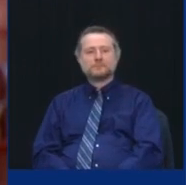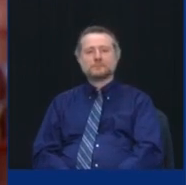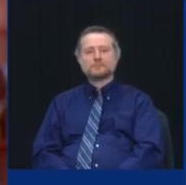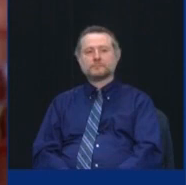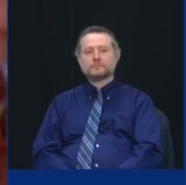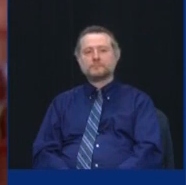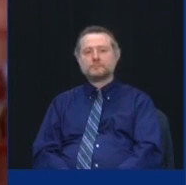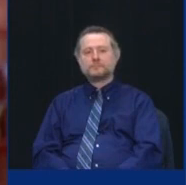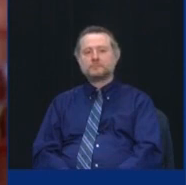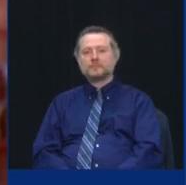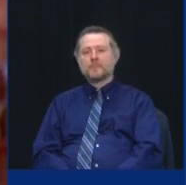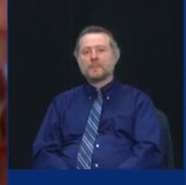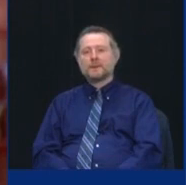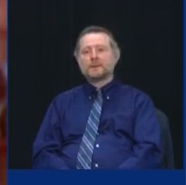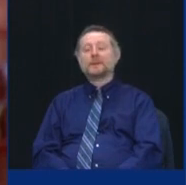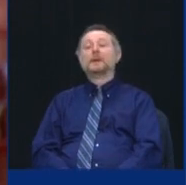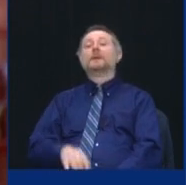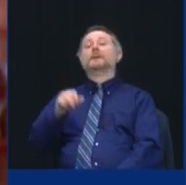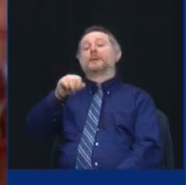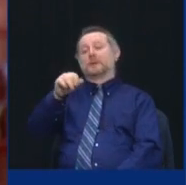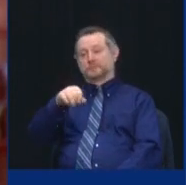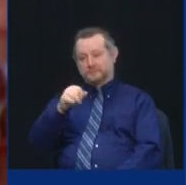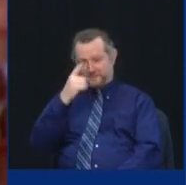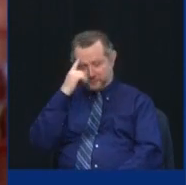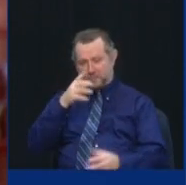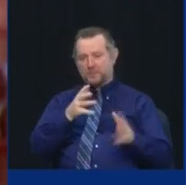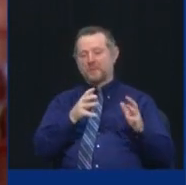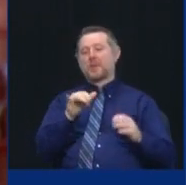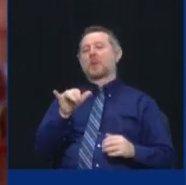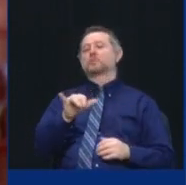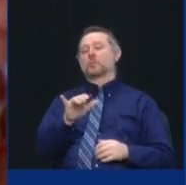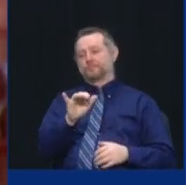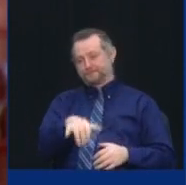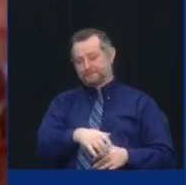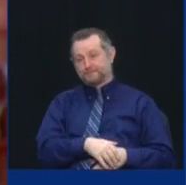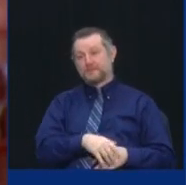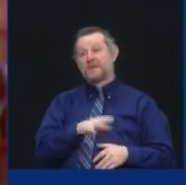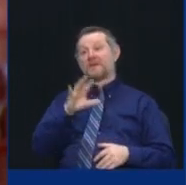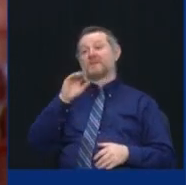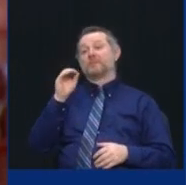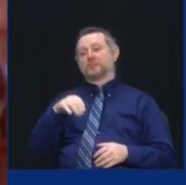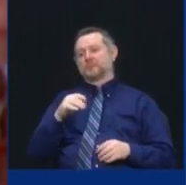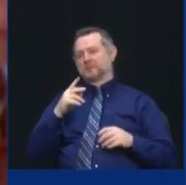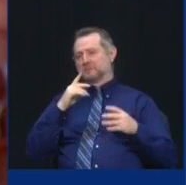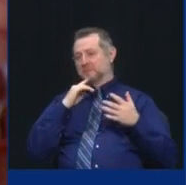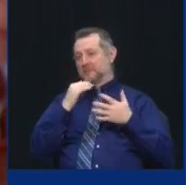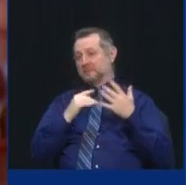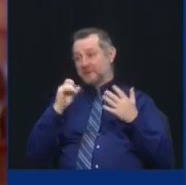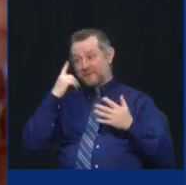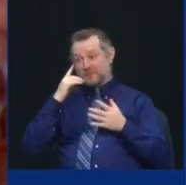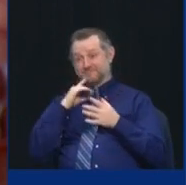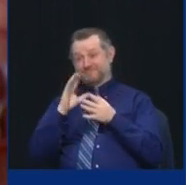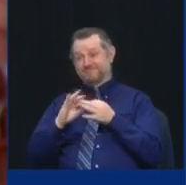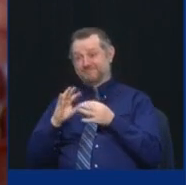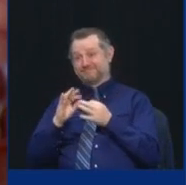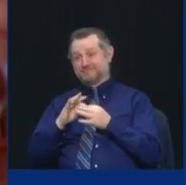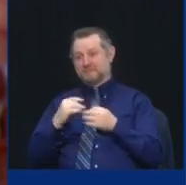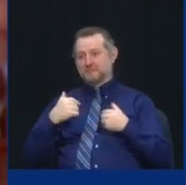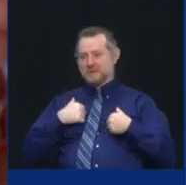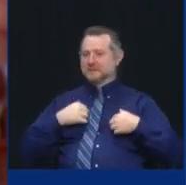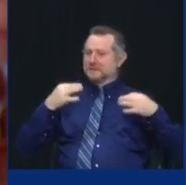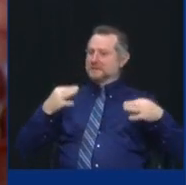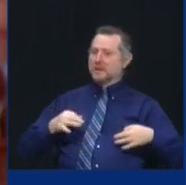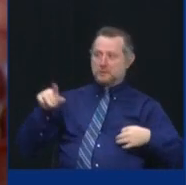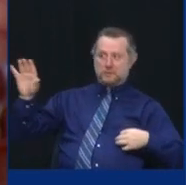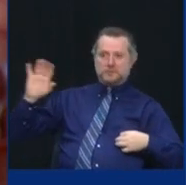Yes, we're going to, and for the basketball games too. The 50% was a guideline, but as the governor pointed out, it's up to us, and we're going